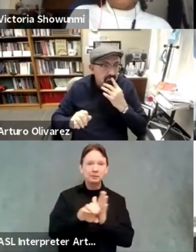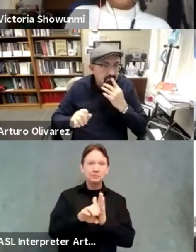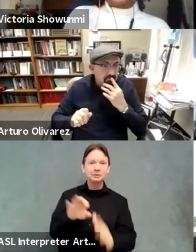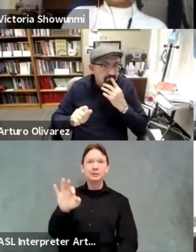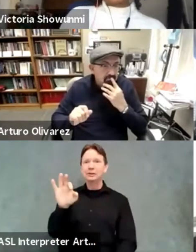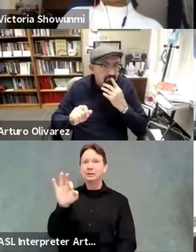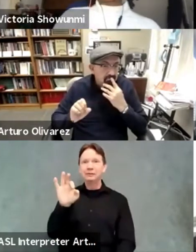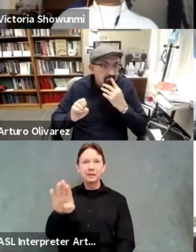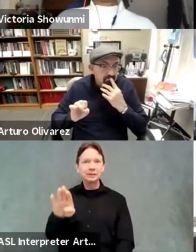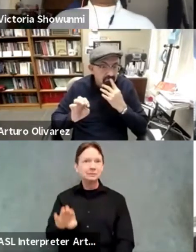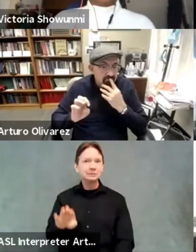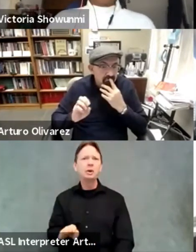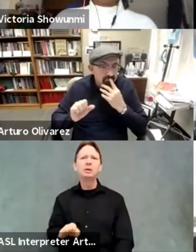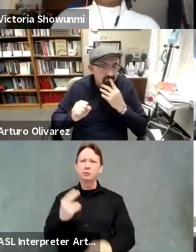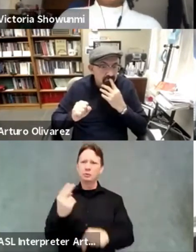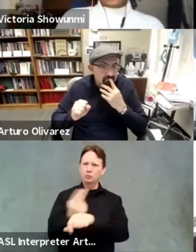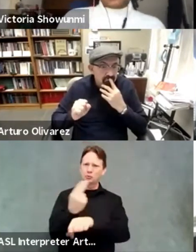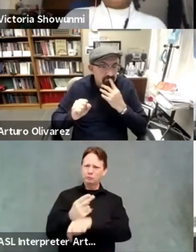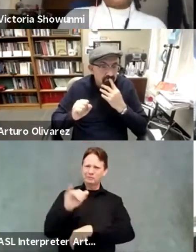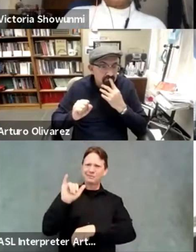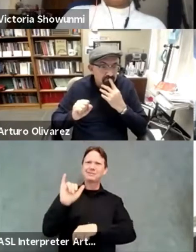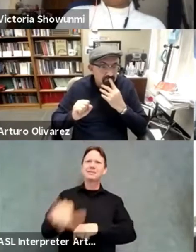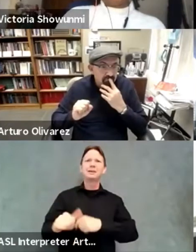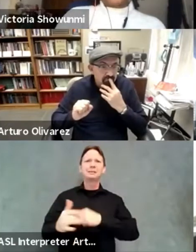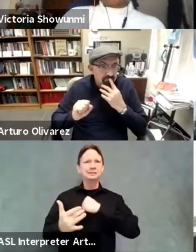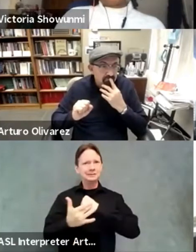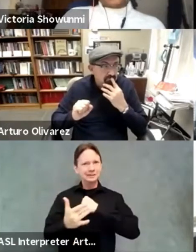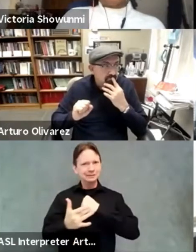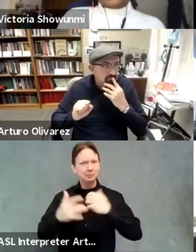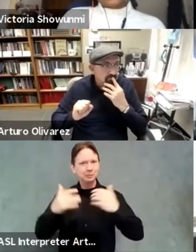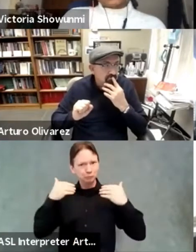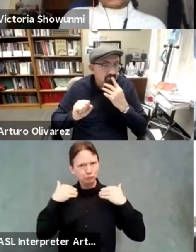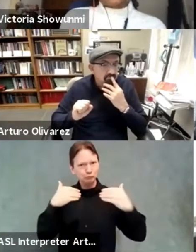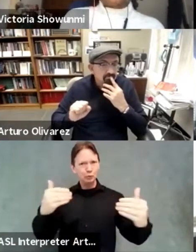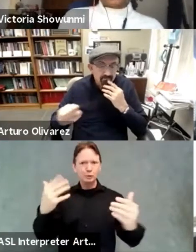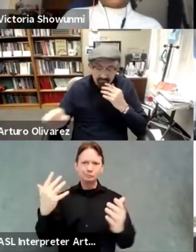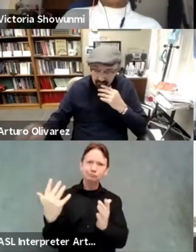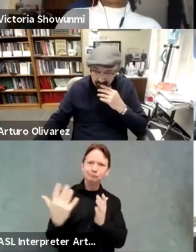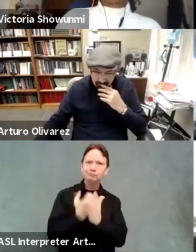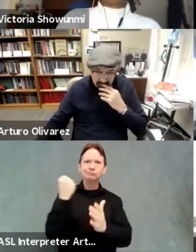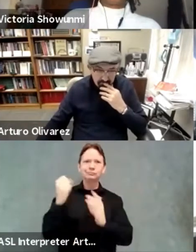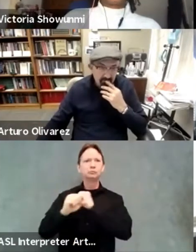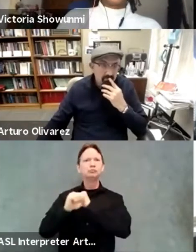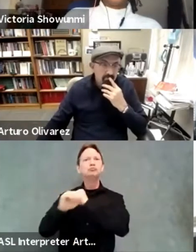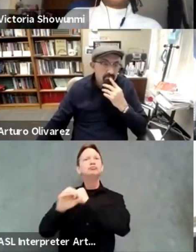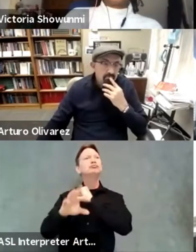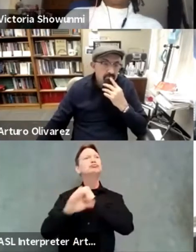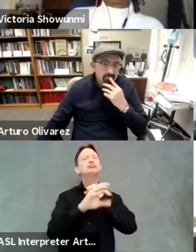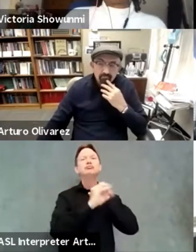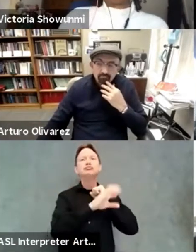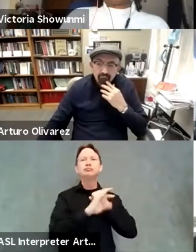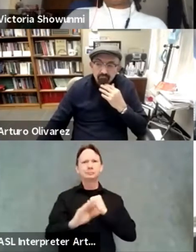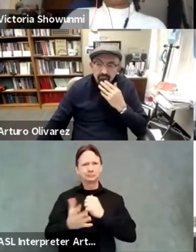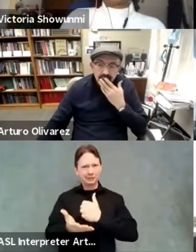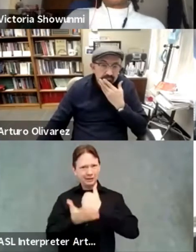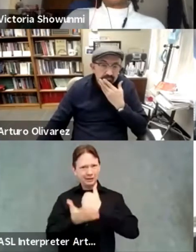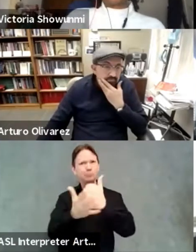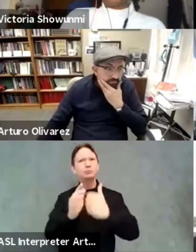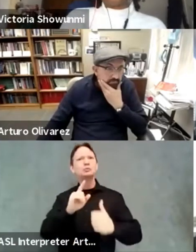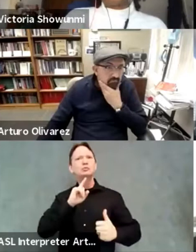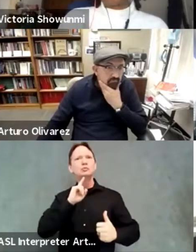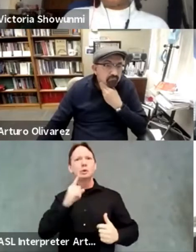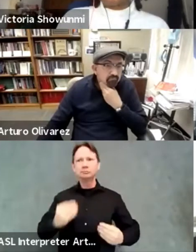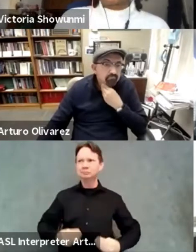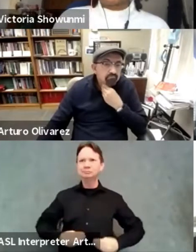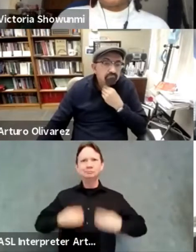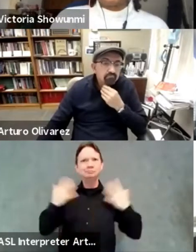Instagram, all these things now are really help to vibrate the actual SIG itself. Continuing to, utilizing